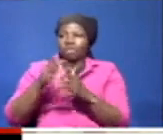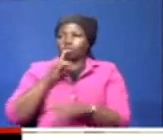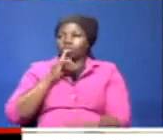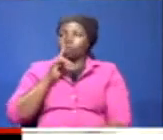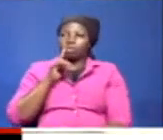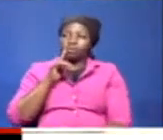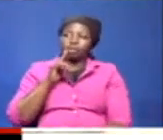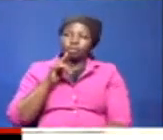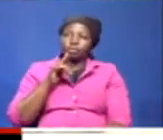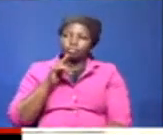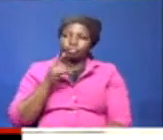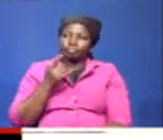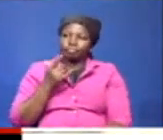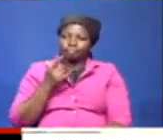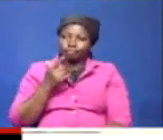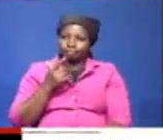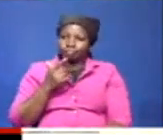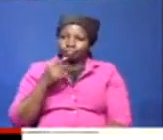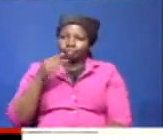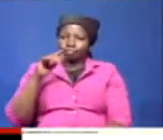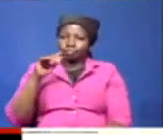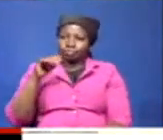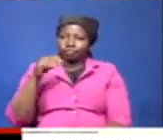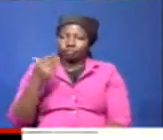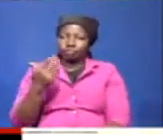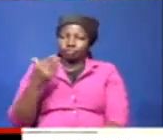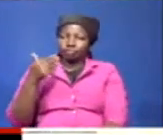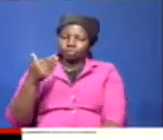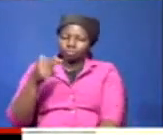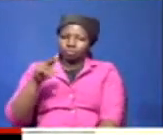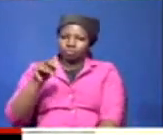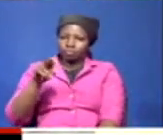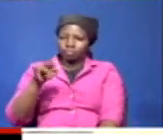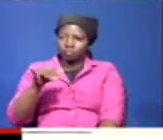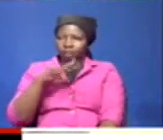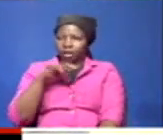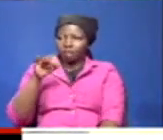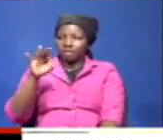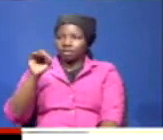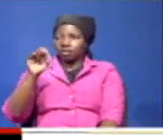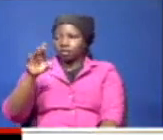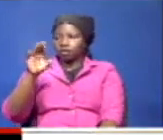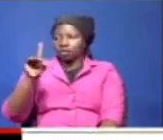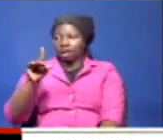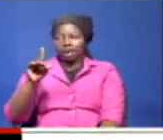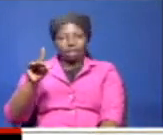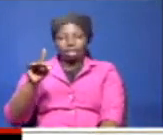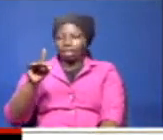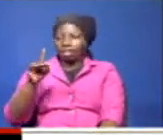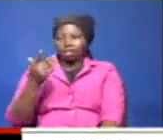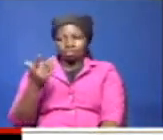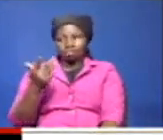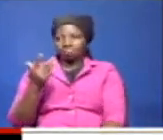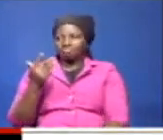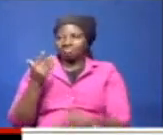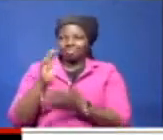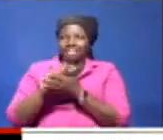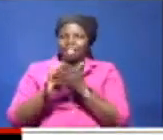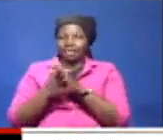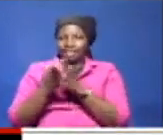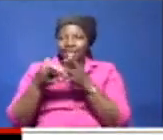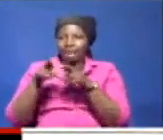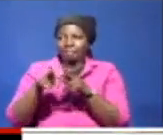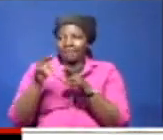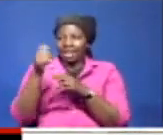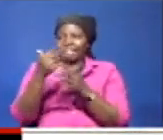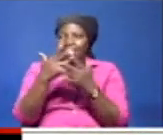And unfortunately for Hyundai and Ford, this time it just didn't seem to be on their side. Anything that could go wrong was going wrong. And the one who was